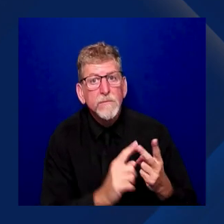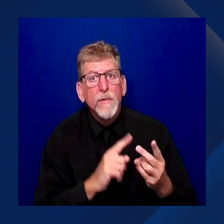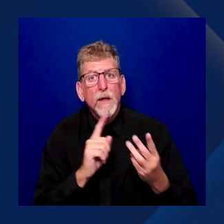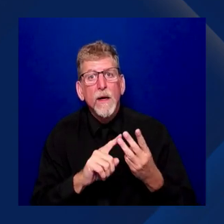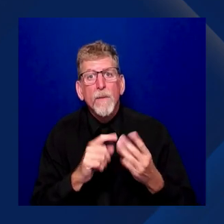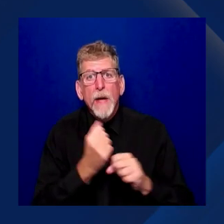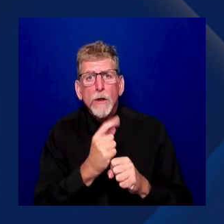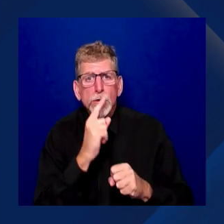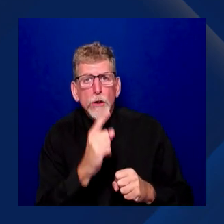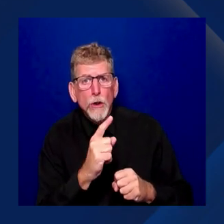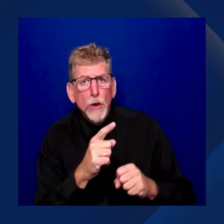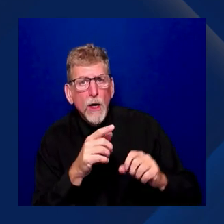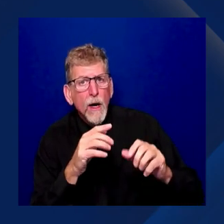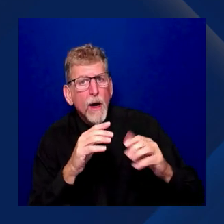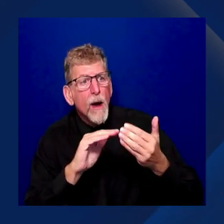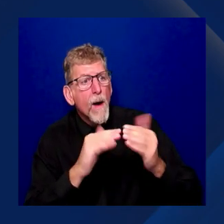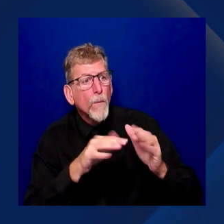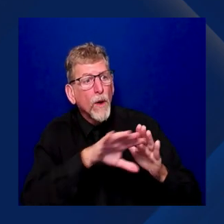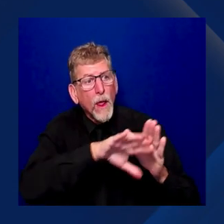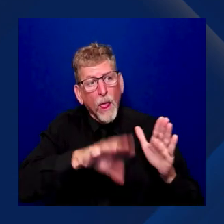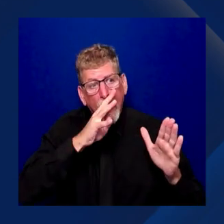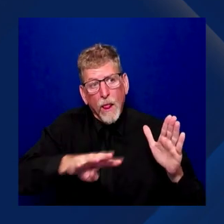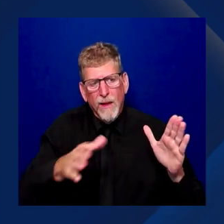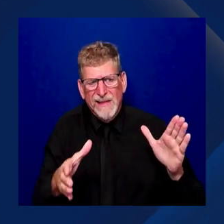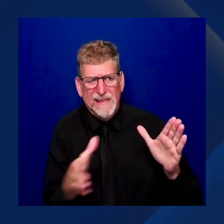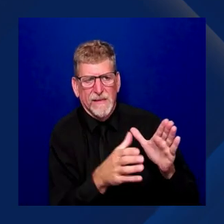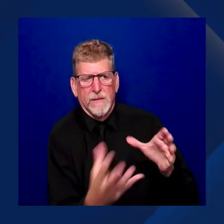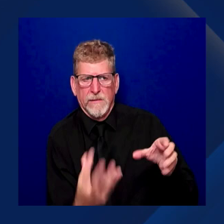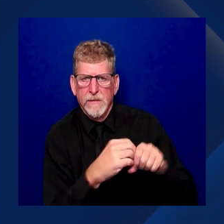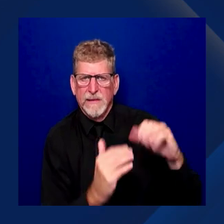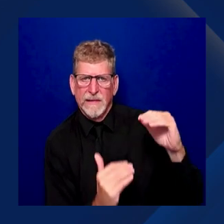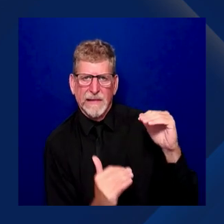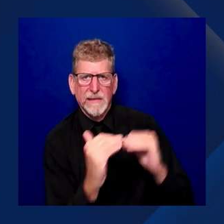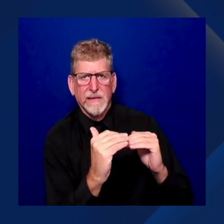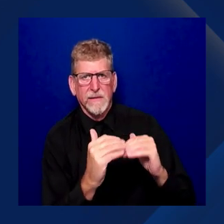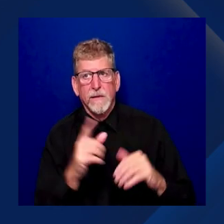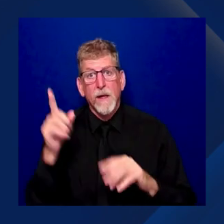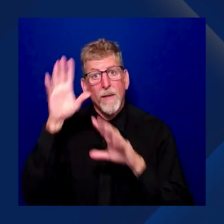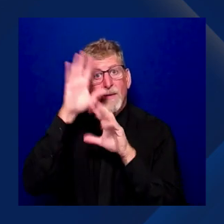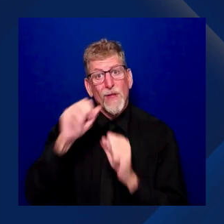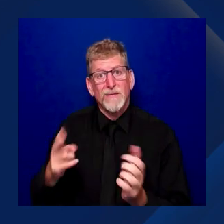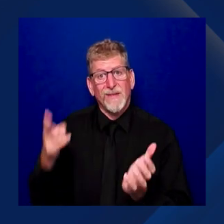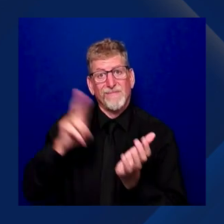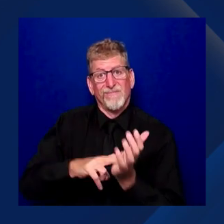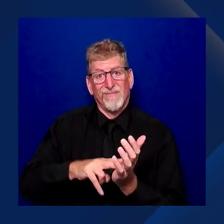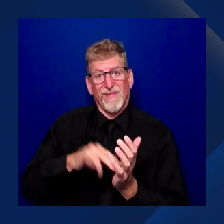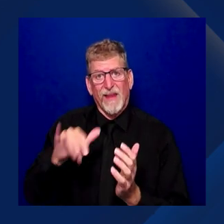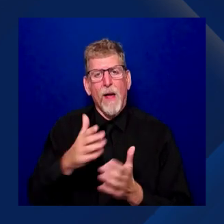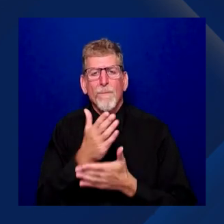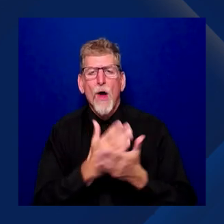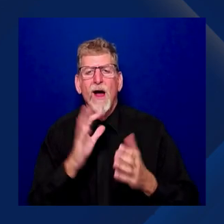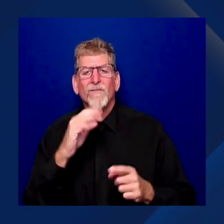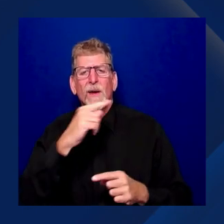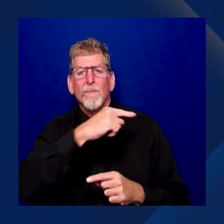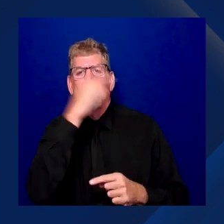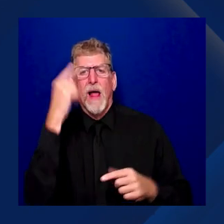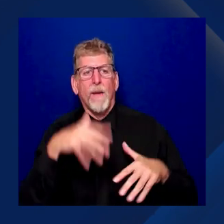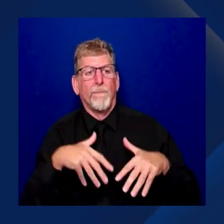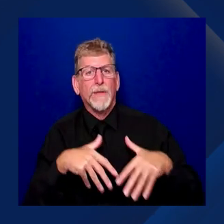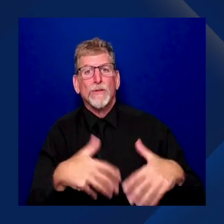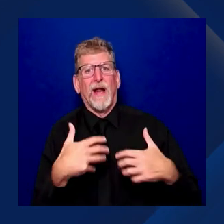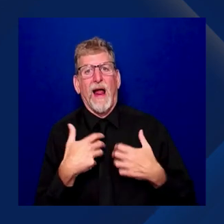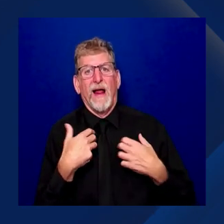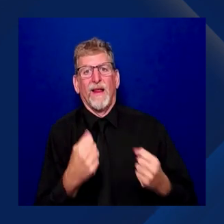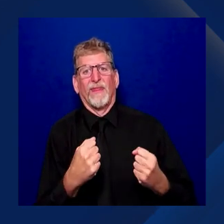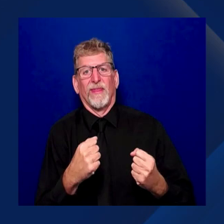behind. The president also signed a piece of the Black Maternal Health Momnibus Act earlier this year. It was a